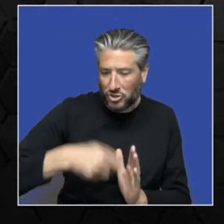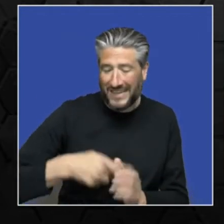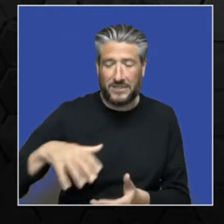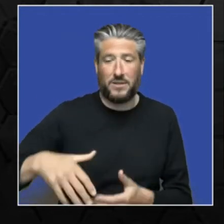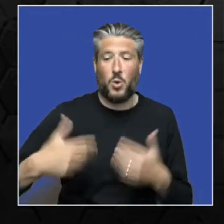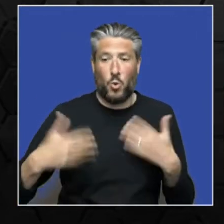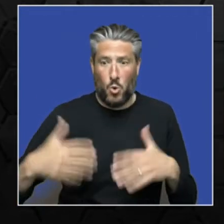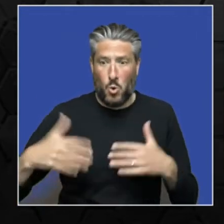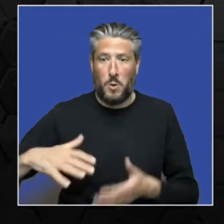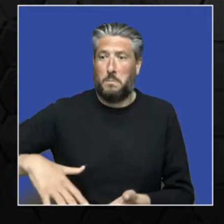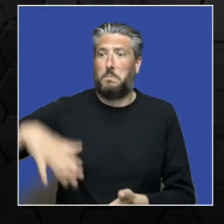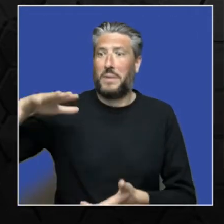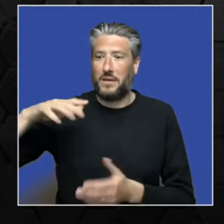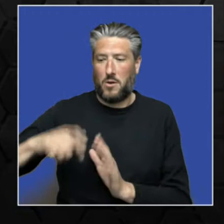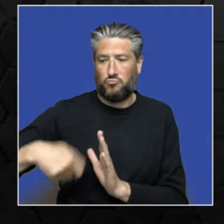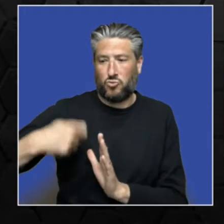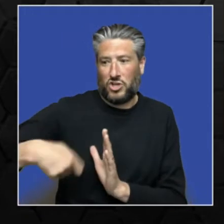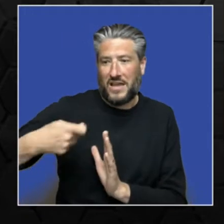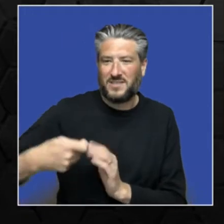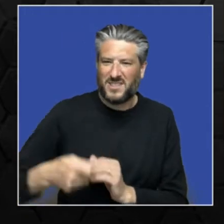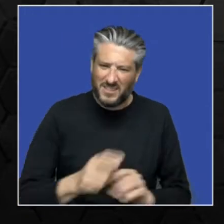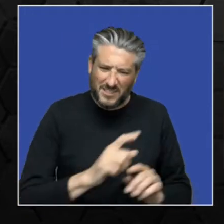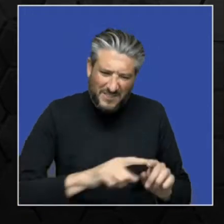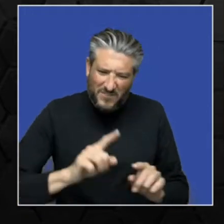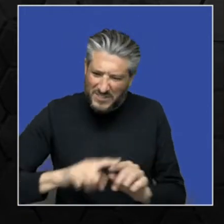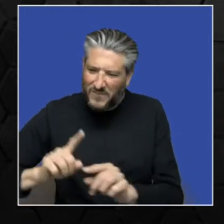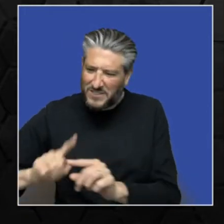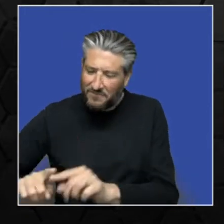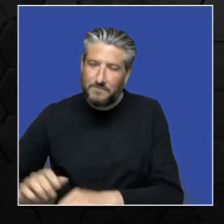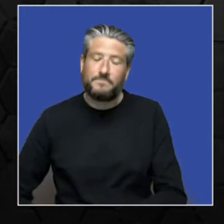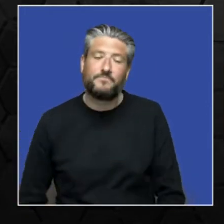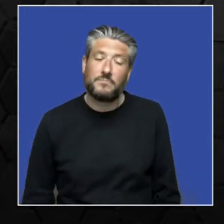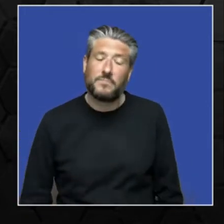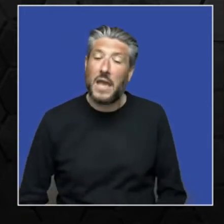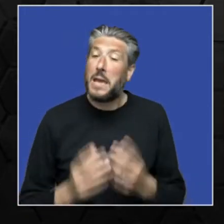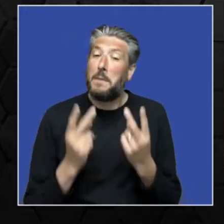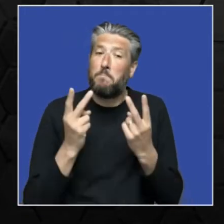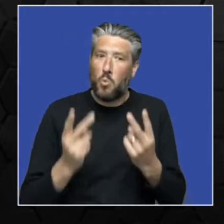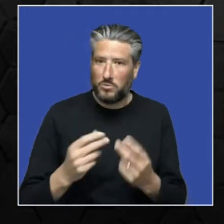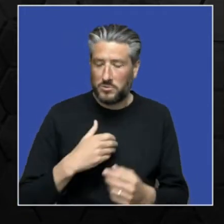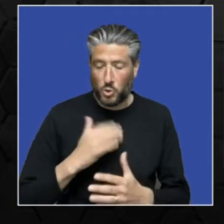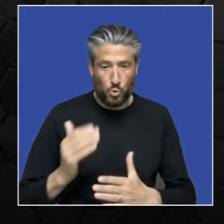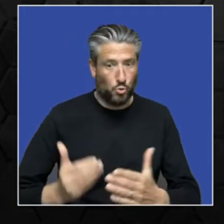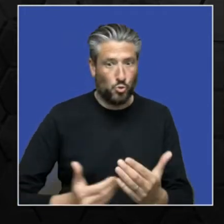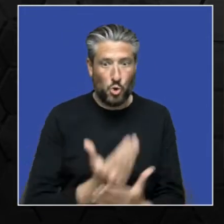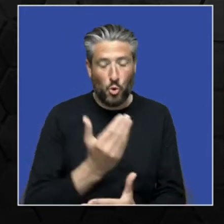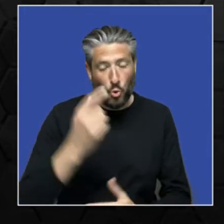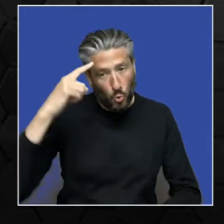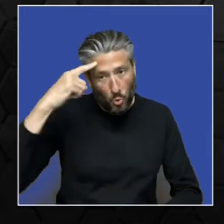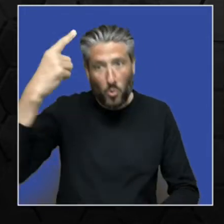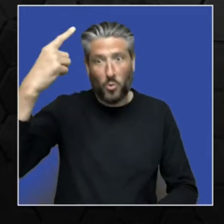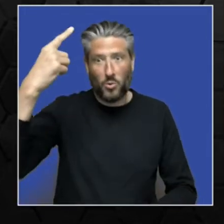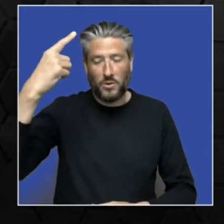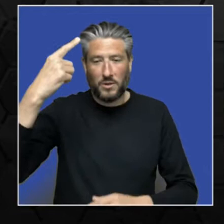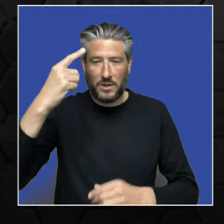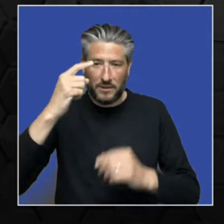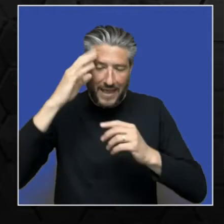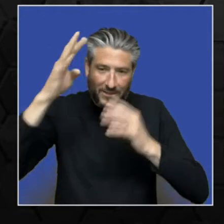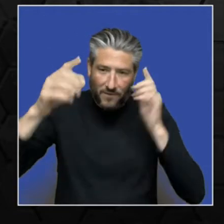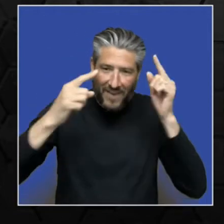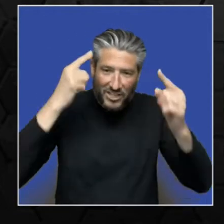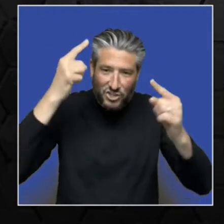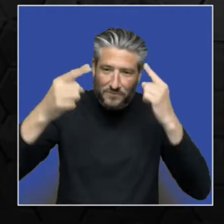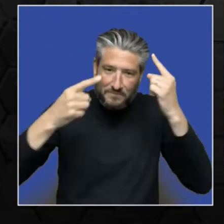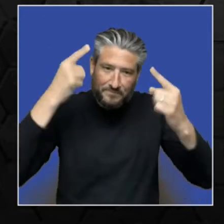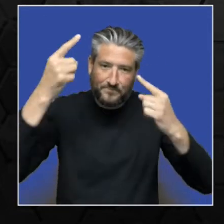of innovation. And I guess that's the half of the research. And the other half is to document it and maybe present